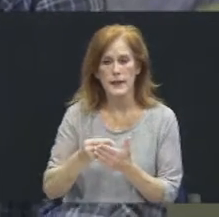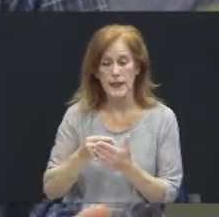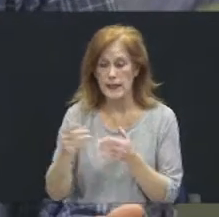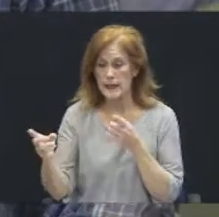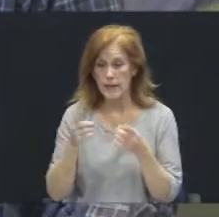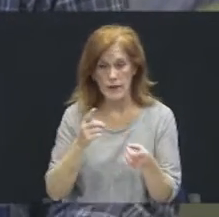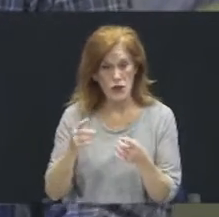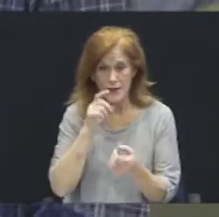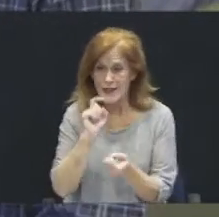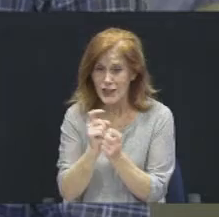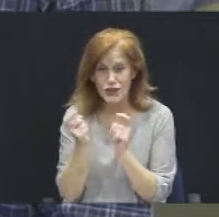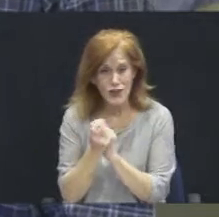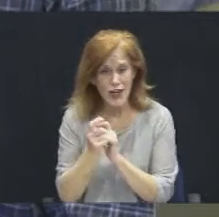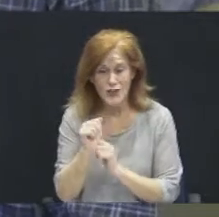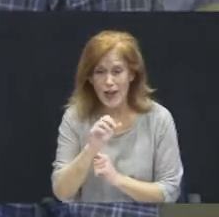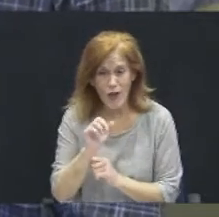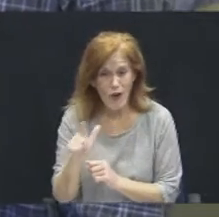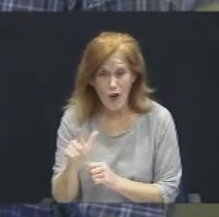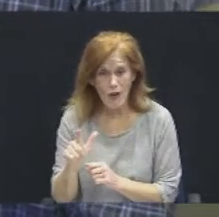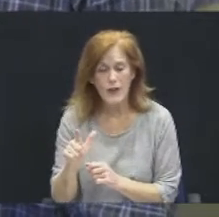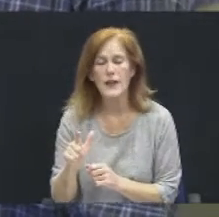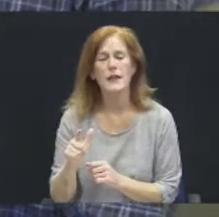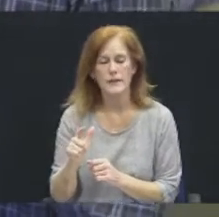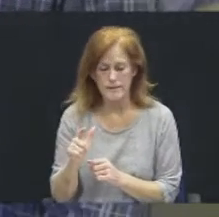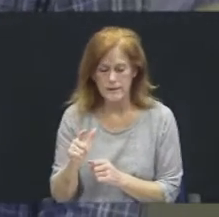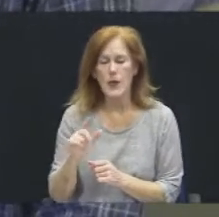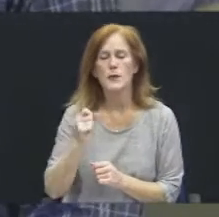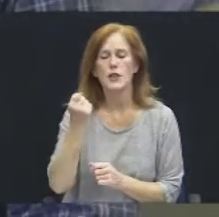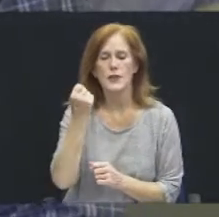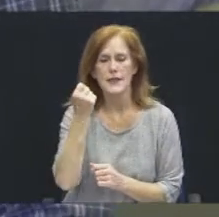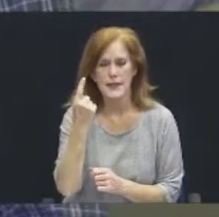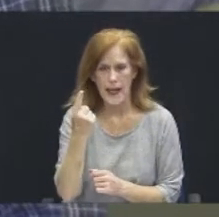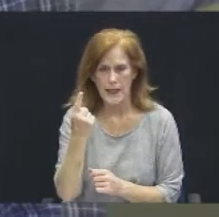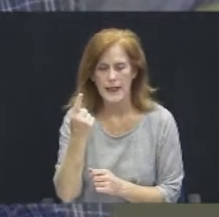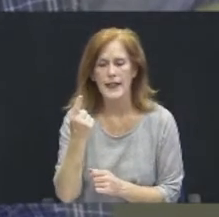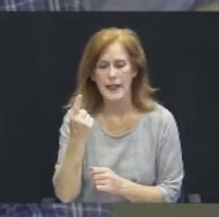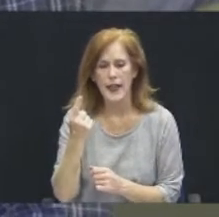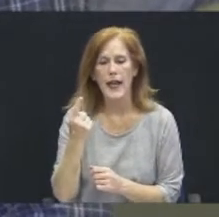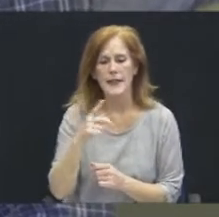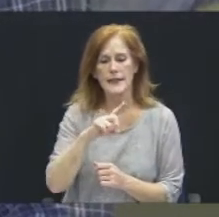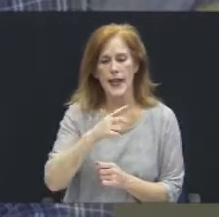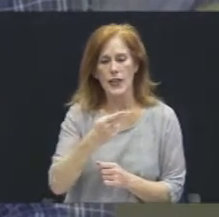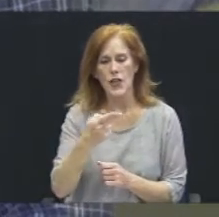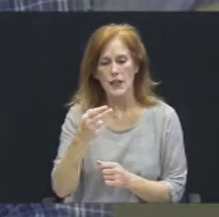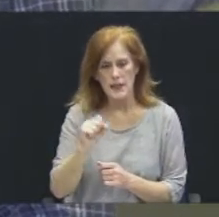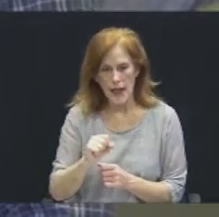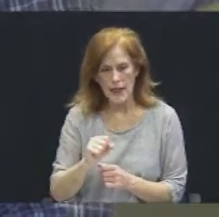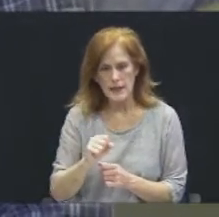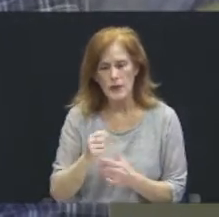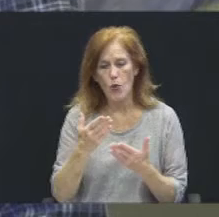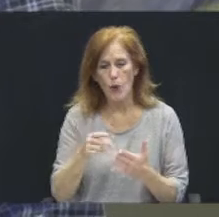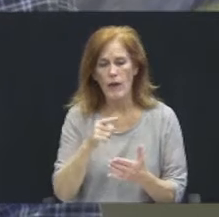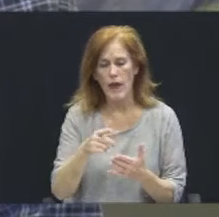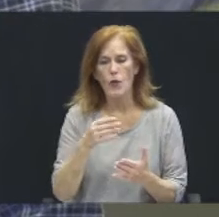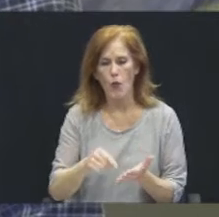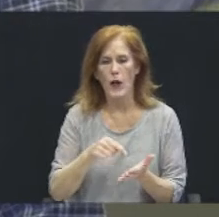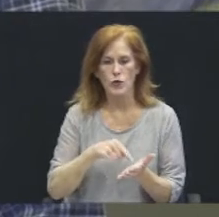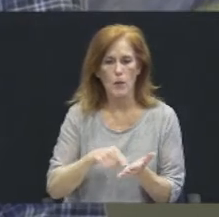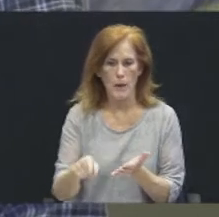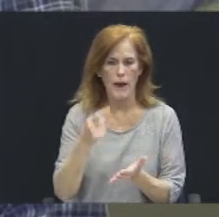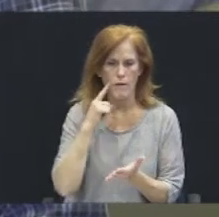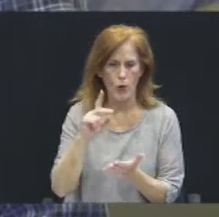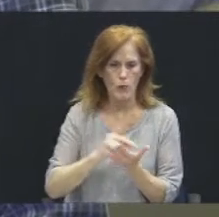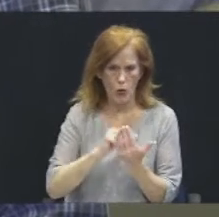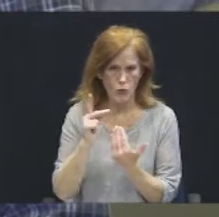change at all. It was simply an interpretation by DHHS of how do we want to fund programs.